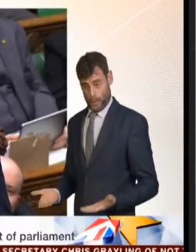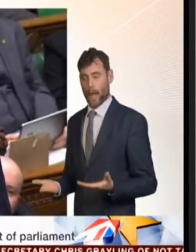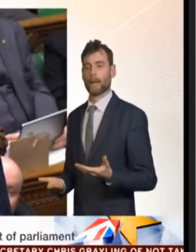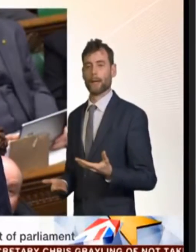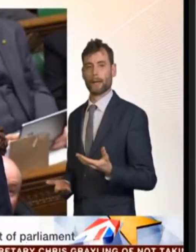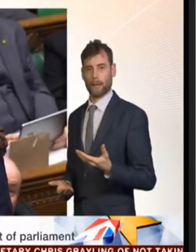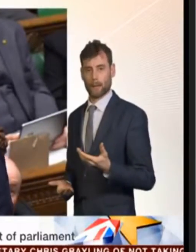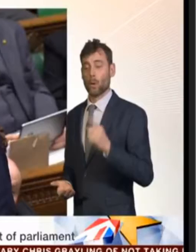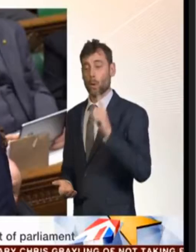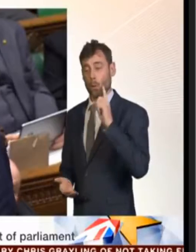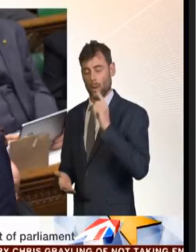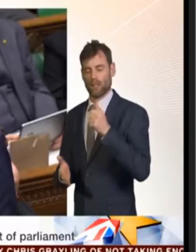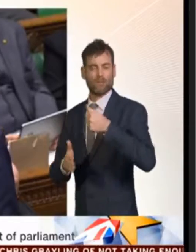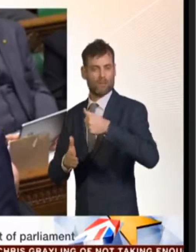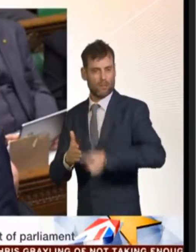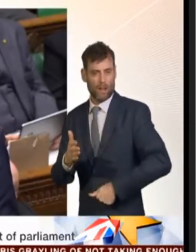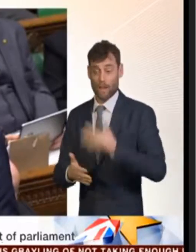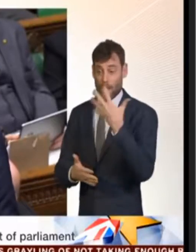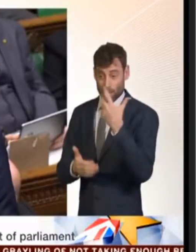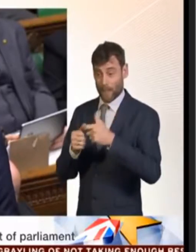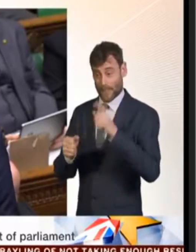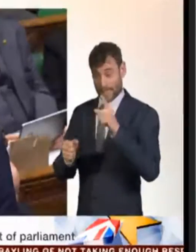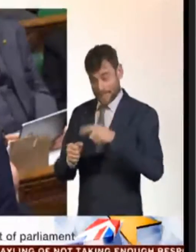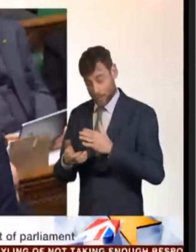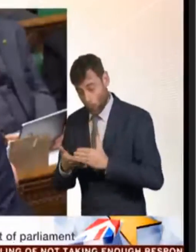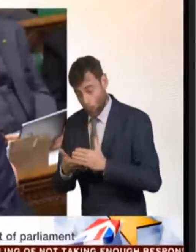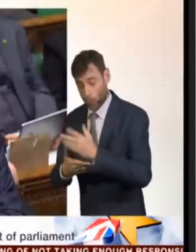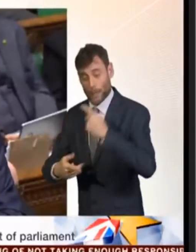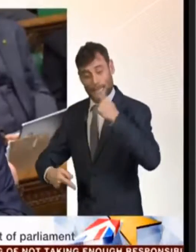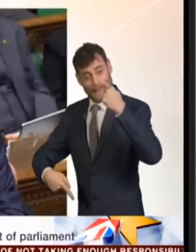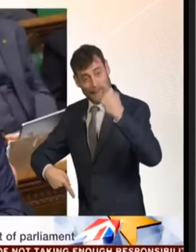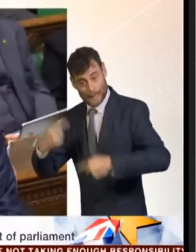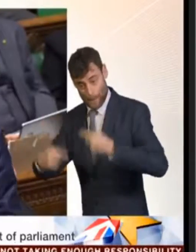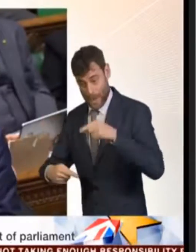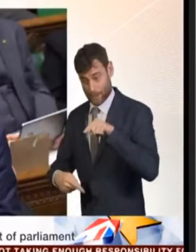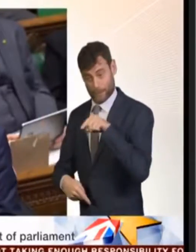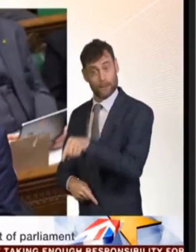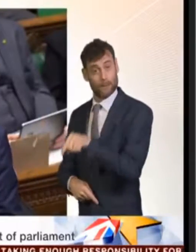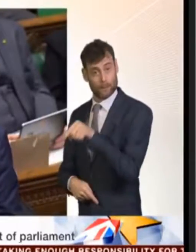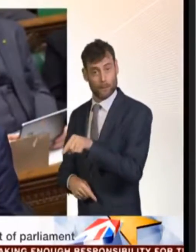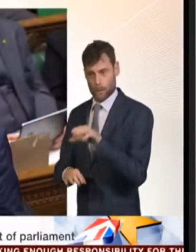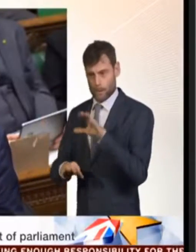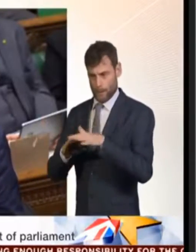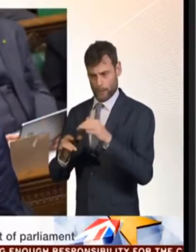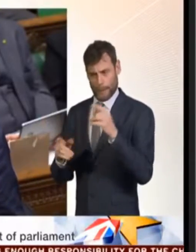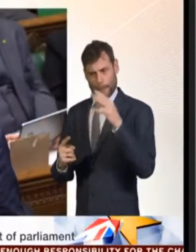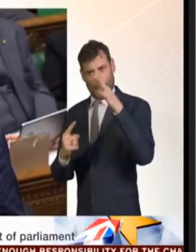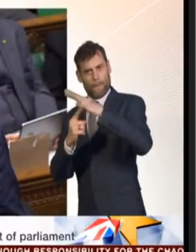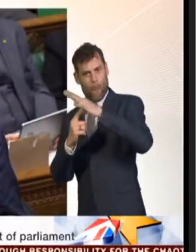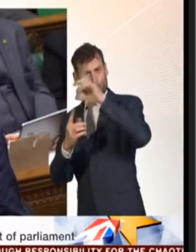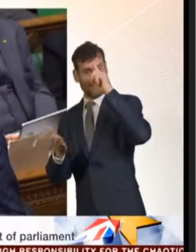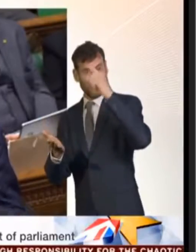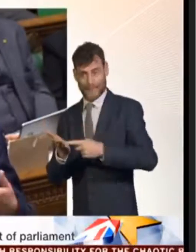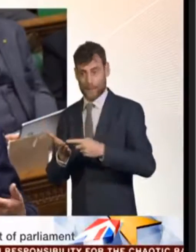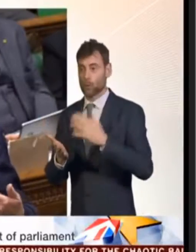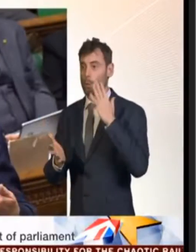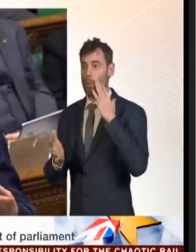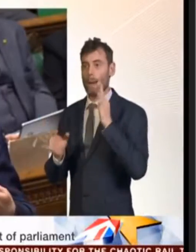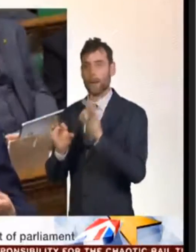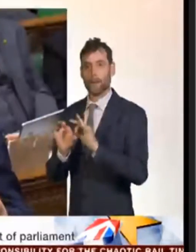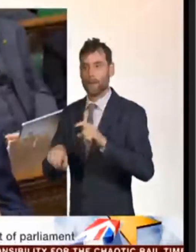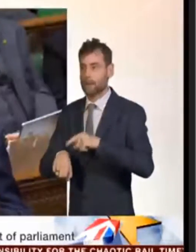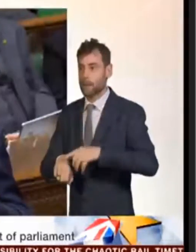begin 5 days of debate on possibly the most important peacetime decision this Parliament will ever take. Today